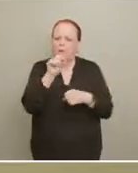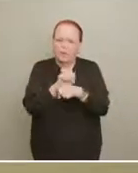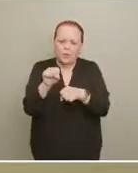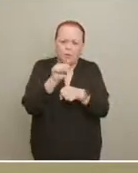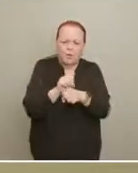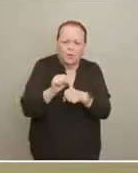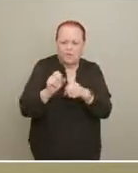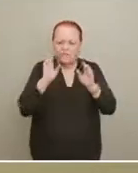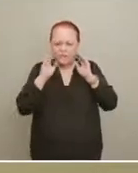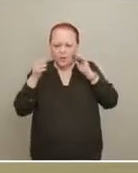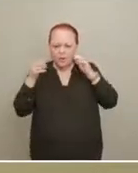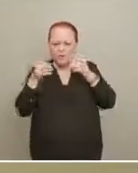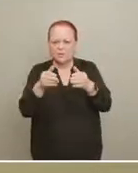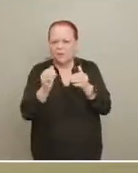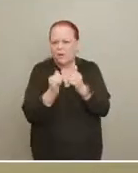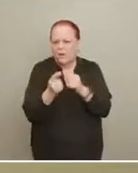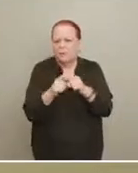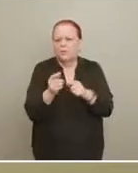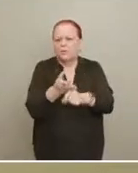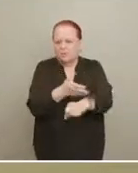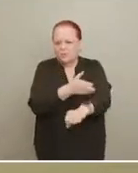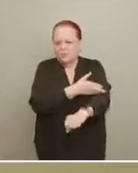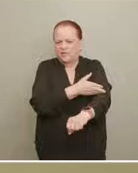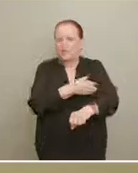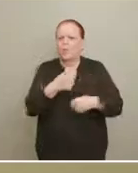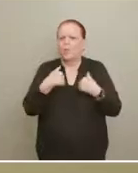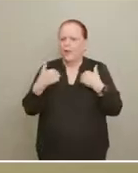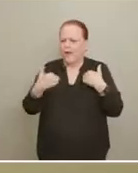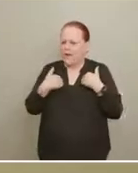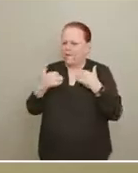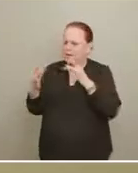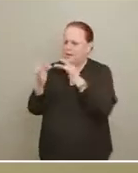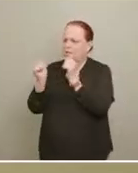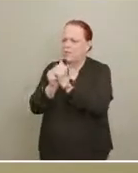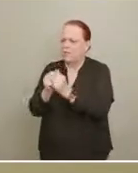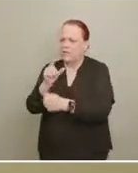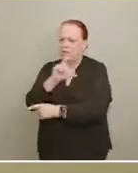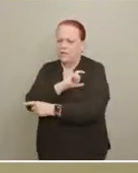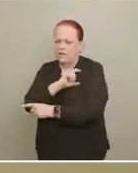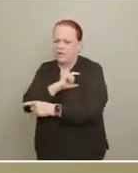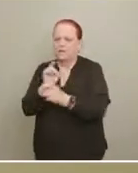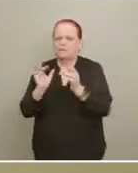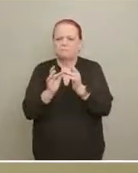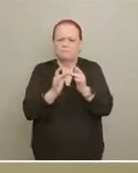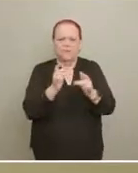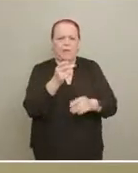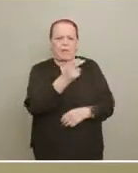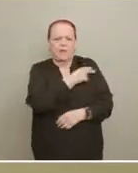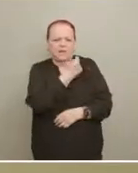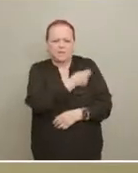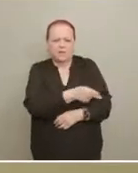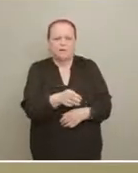this facility, we've had access for law enforcement, for hospitals, for the county healthcare system,